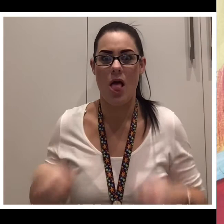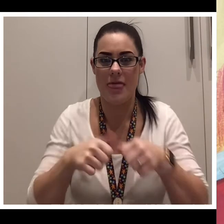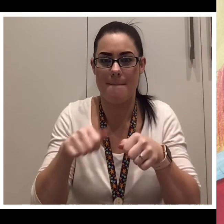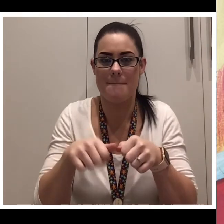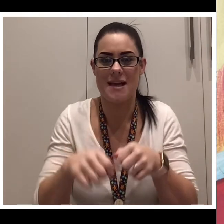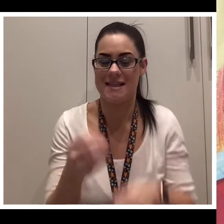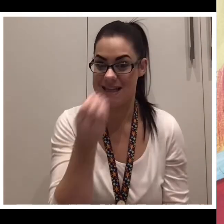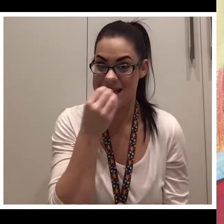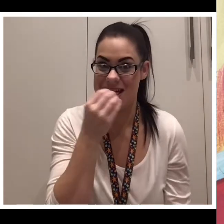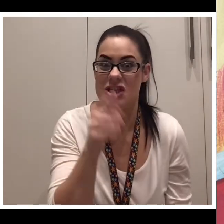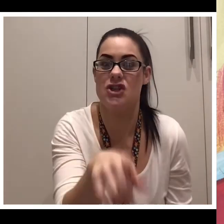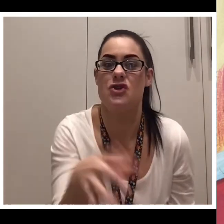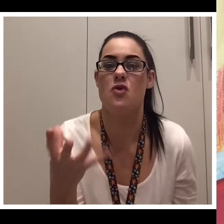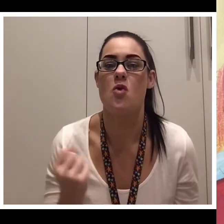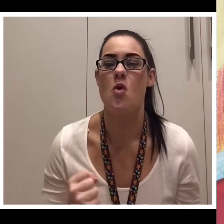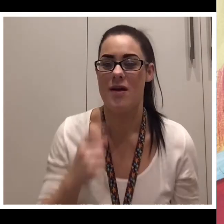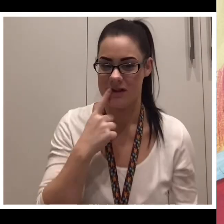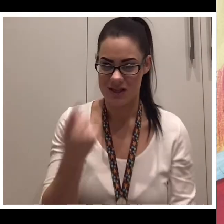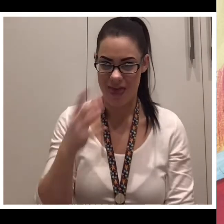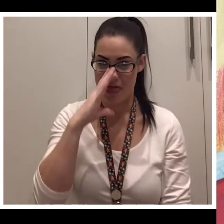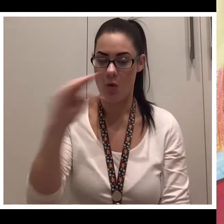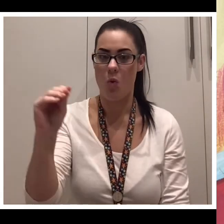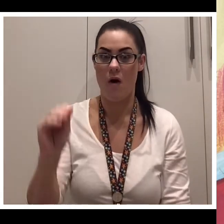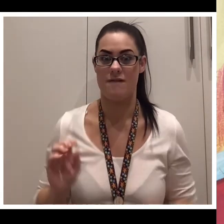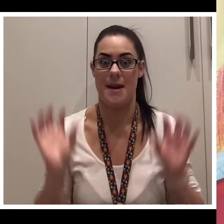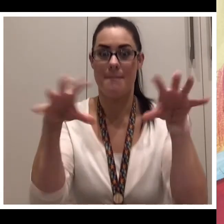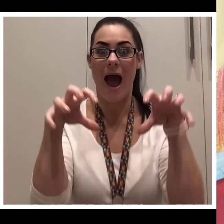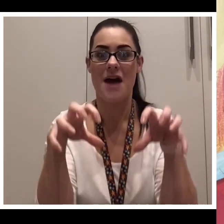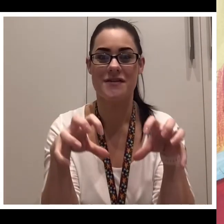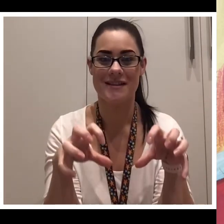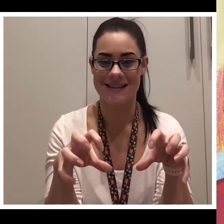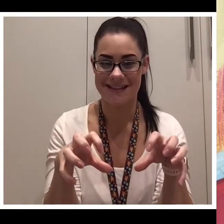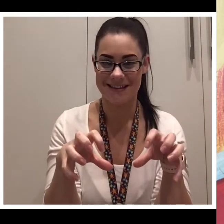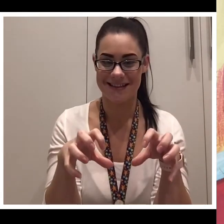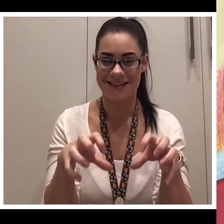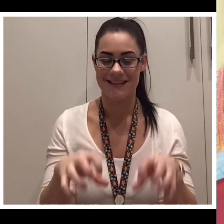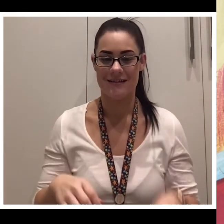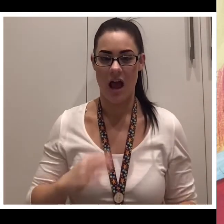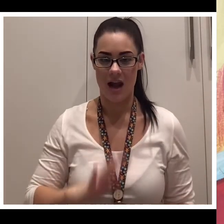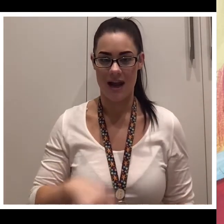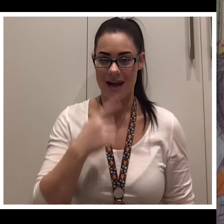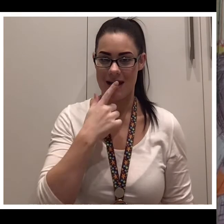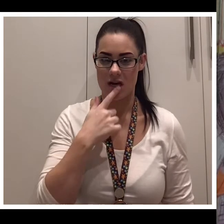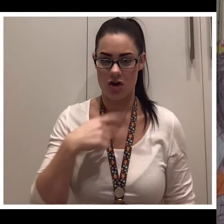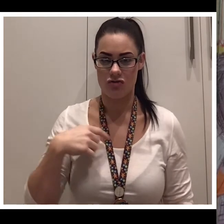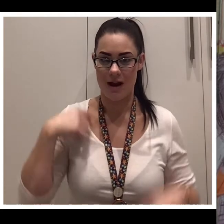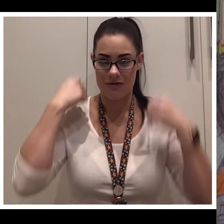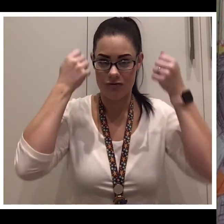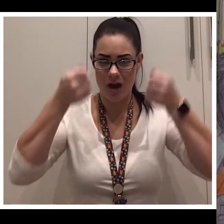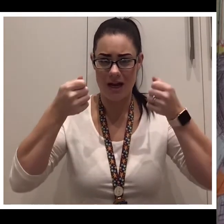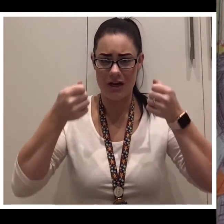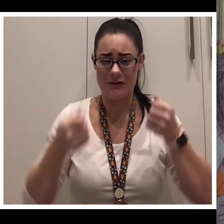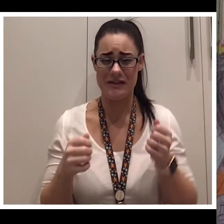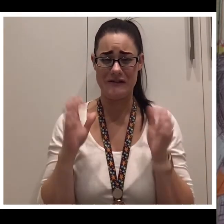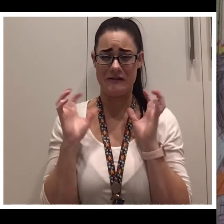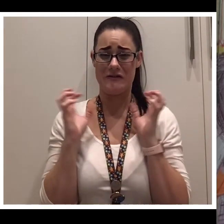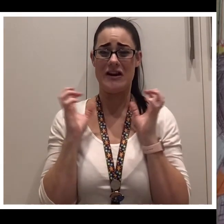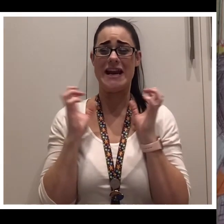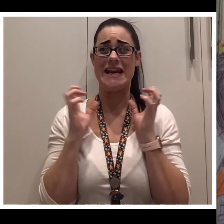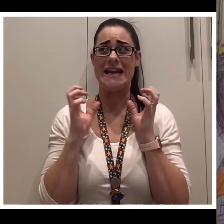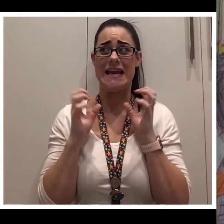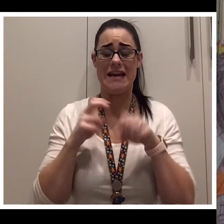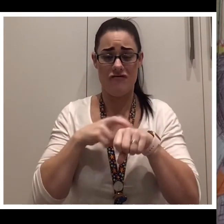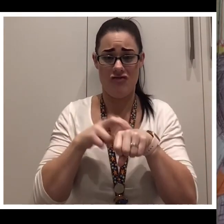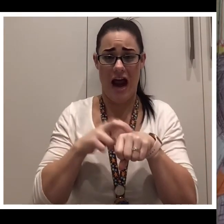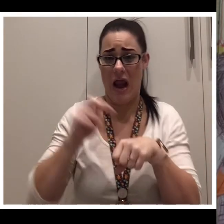to eat you with," said the wolf, and he pounced. Little Red Riding Hood screamed